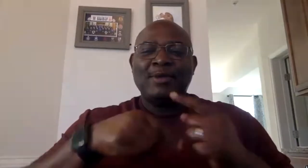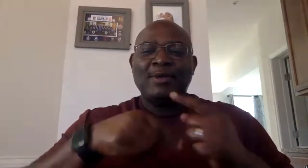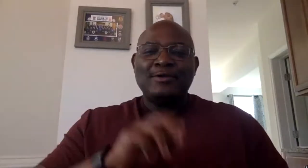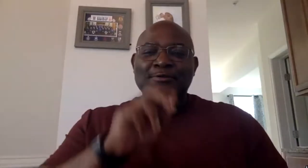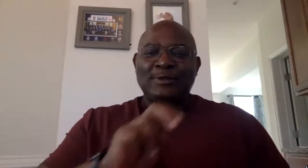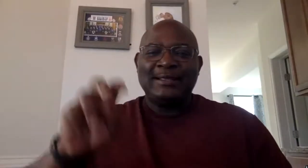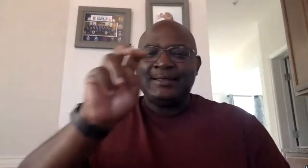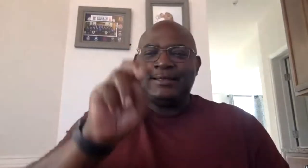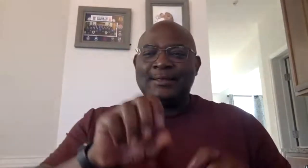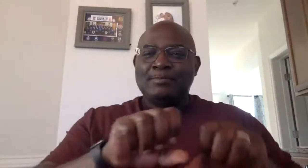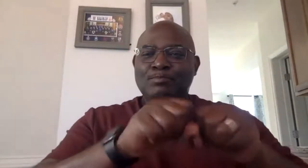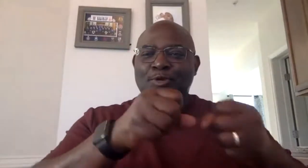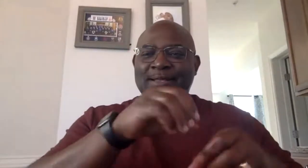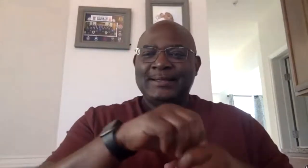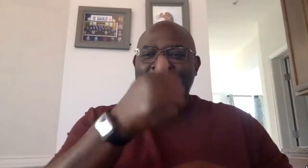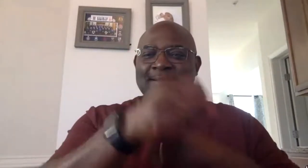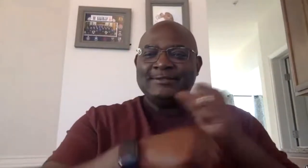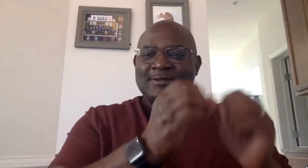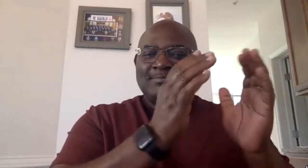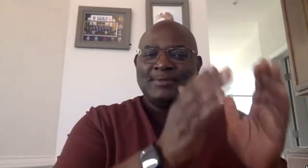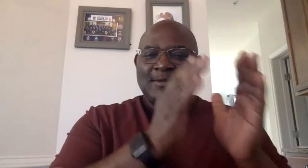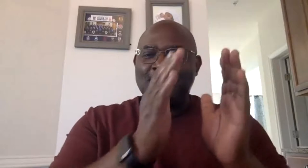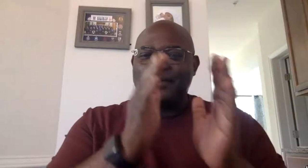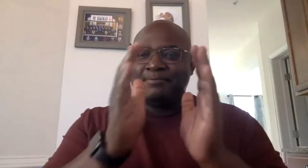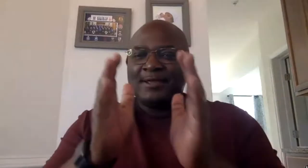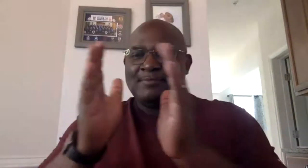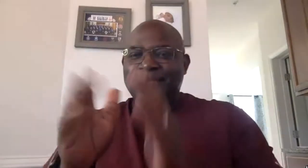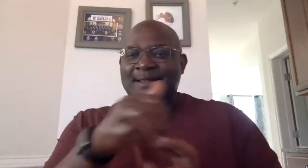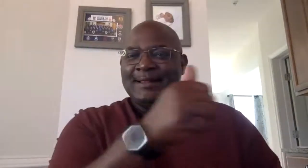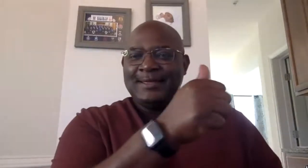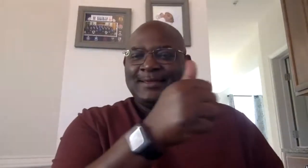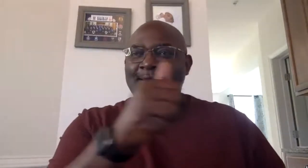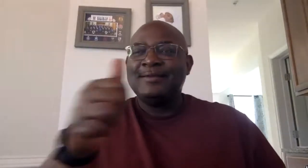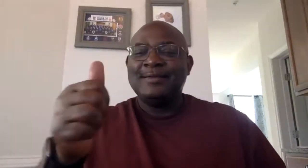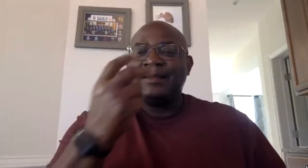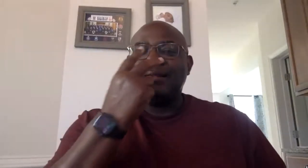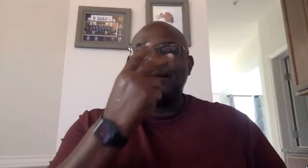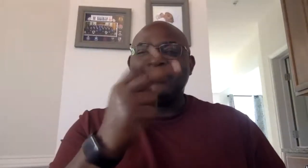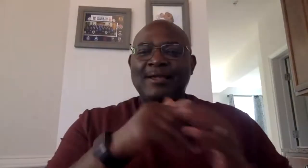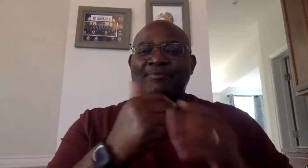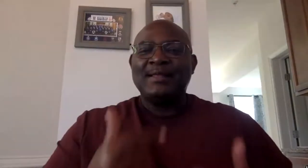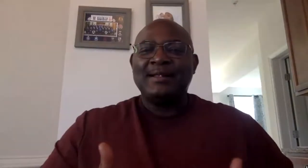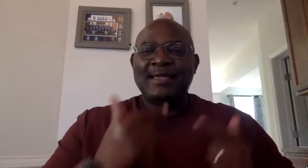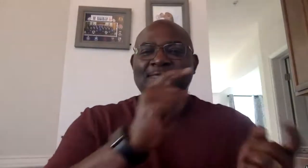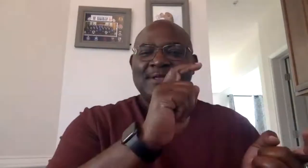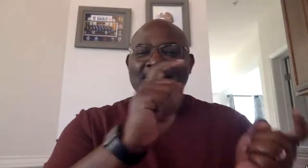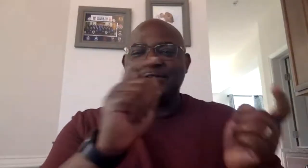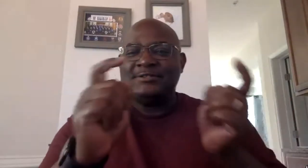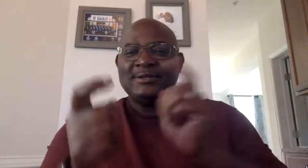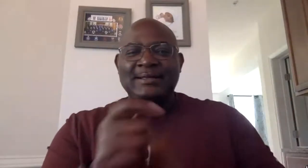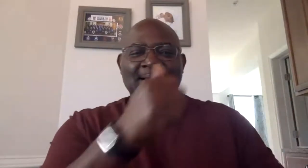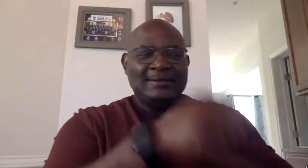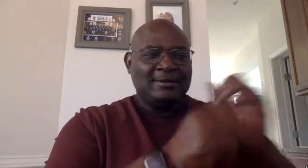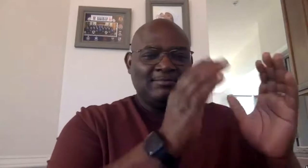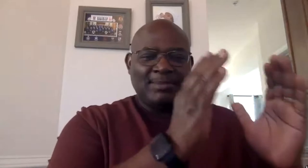me to have that discussion of my journey and to be breaking apart, breaking it down to